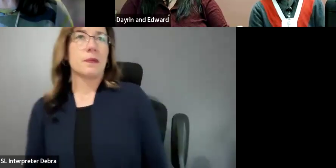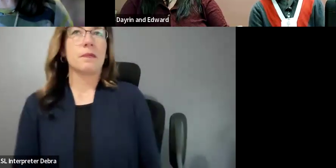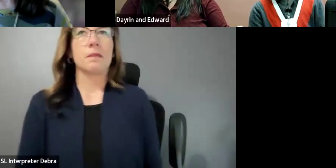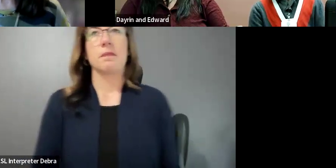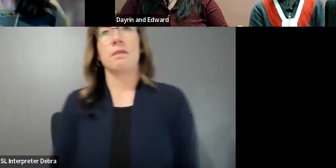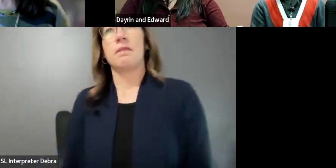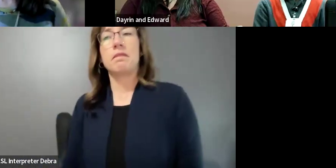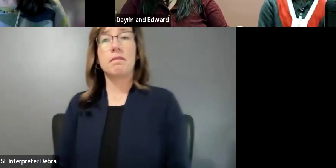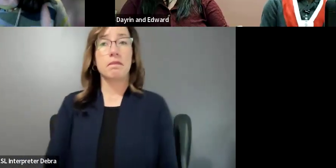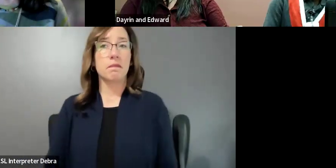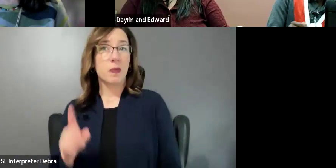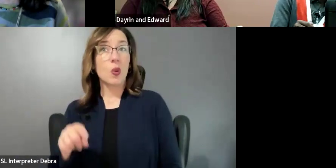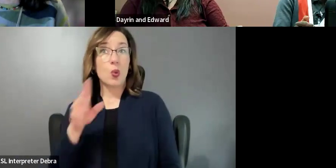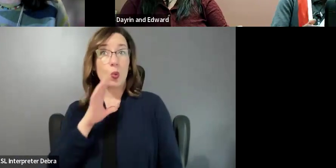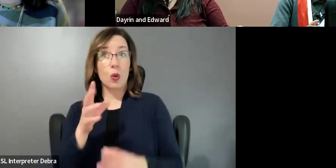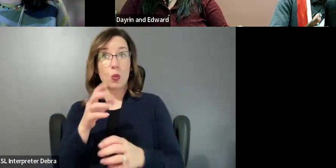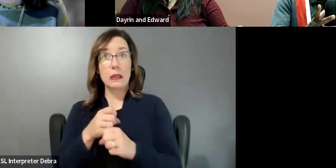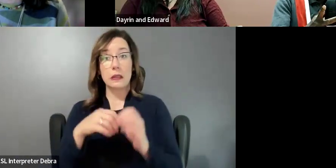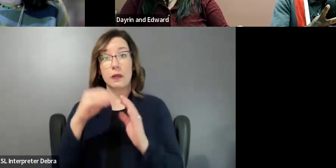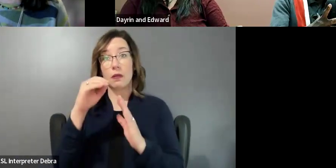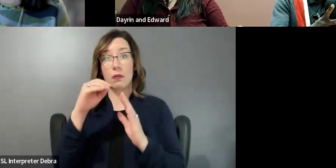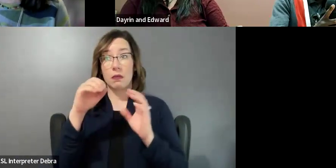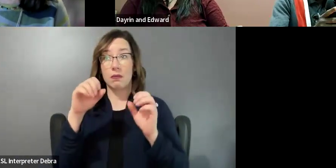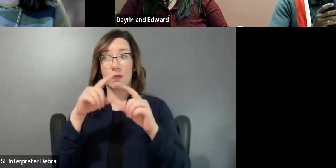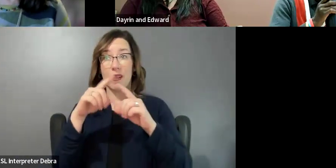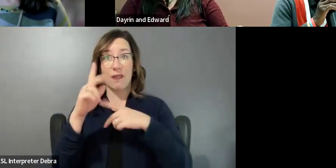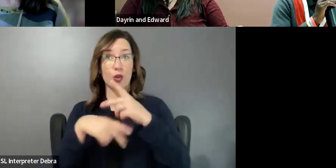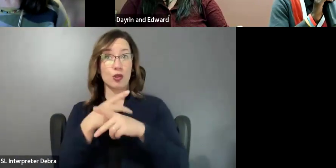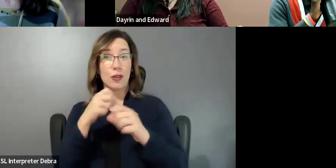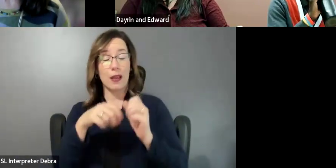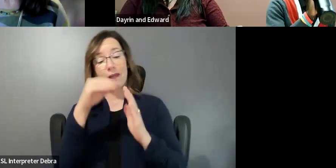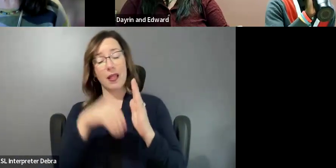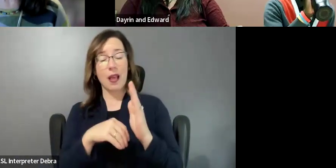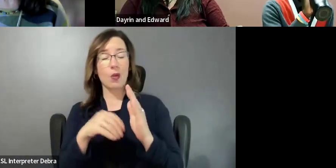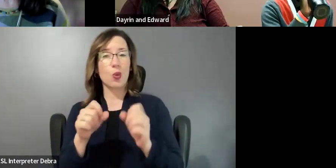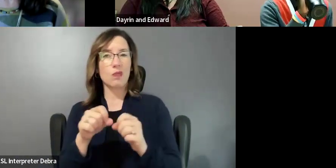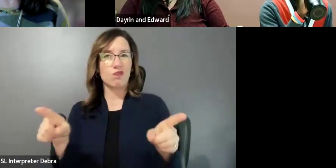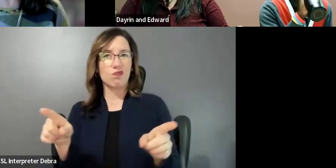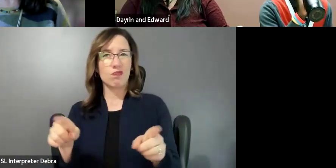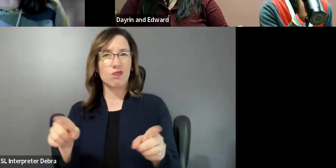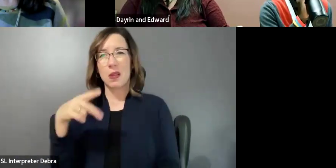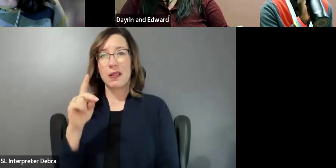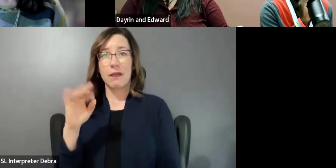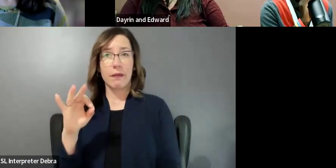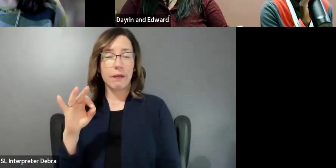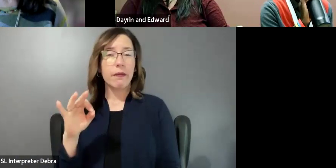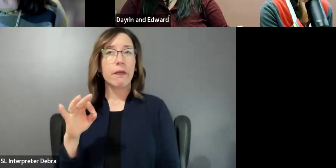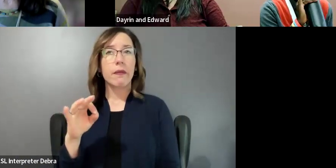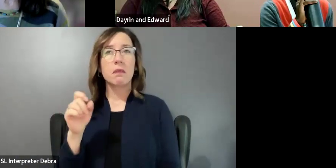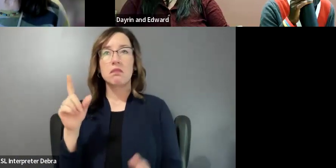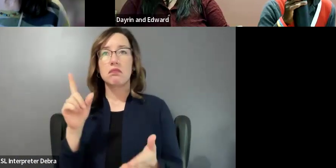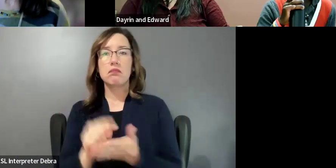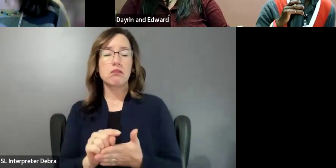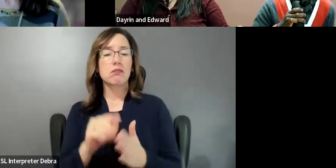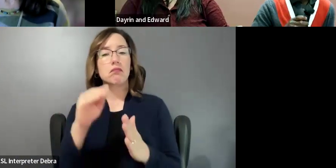And as I said, you will get a fillable version of that in the stuff we send out. So it's a PDF version that you can print off